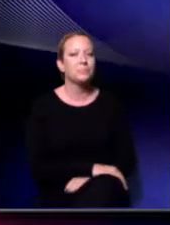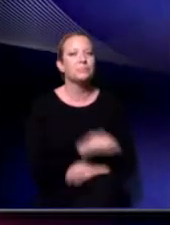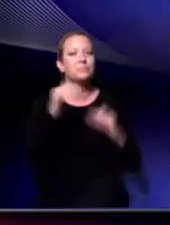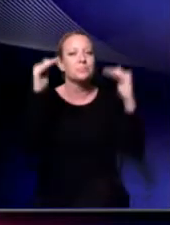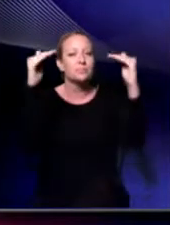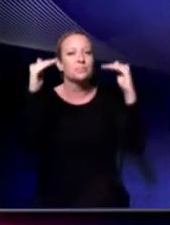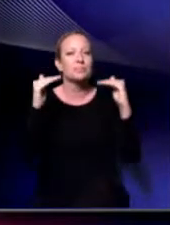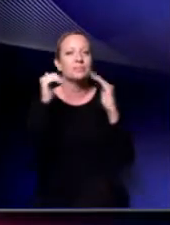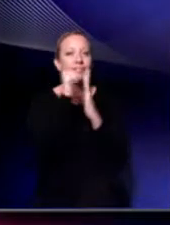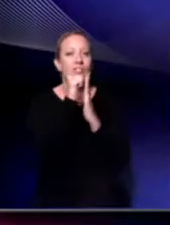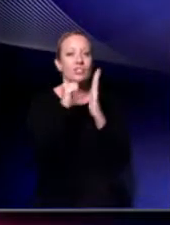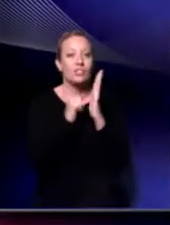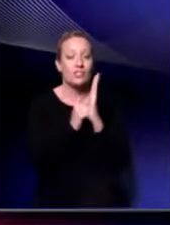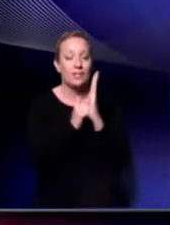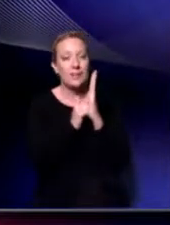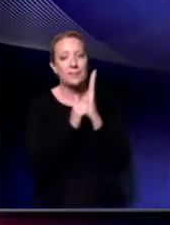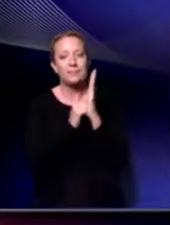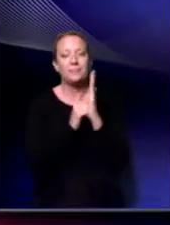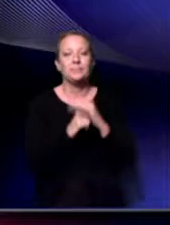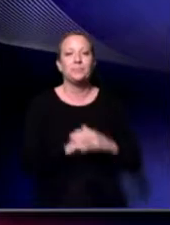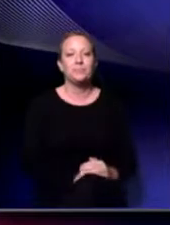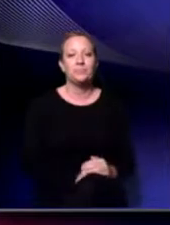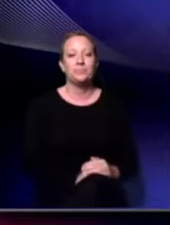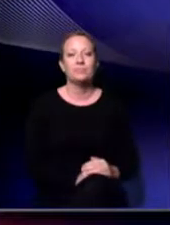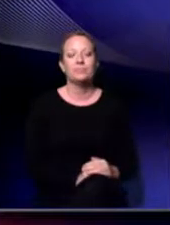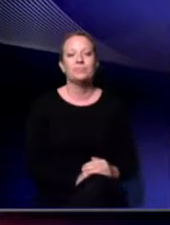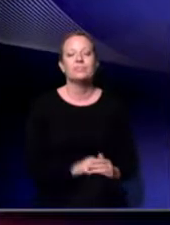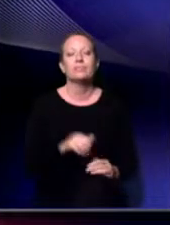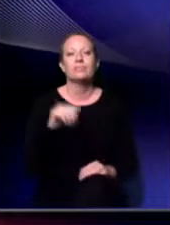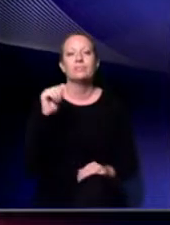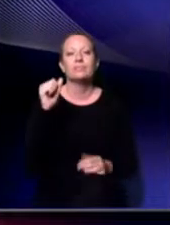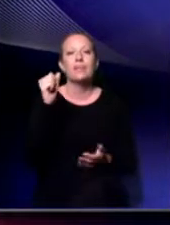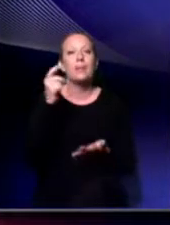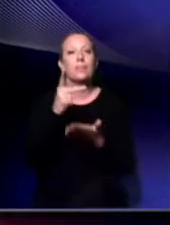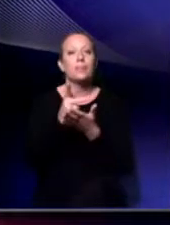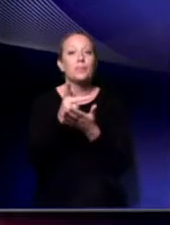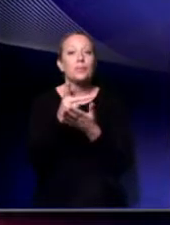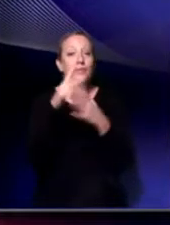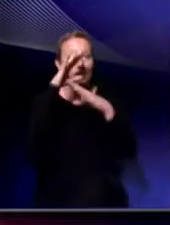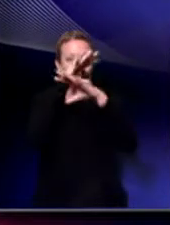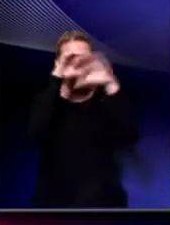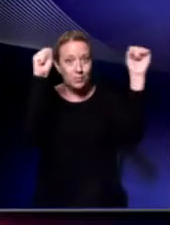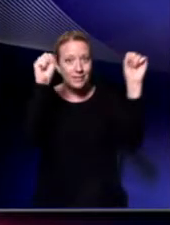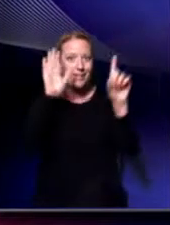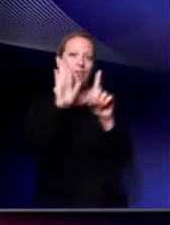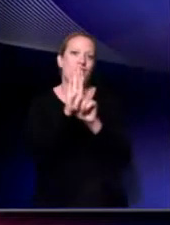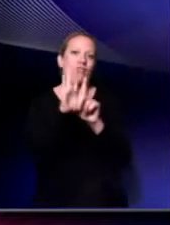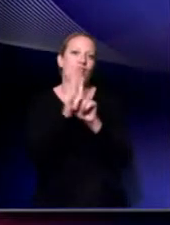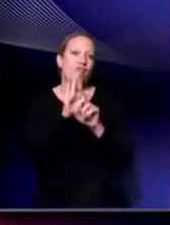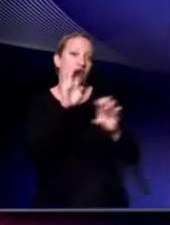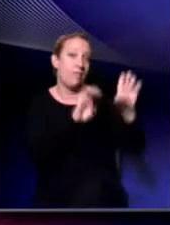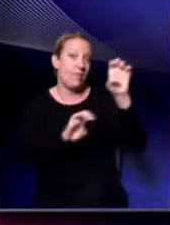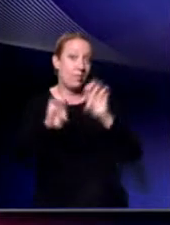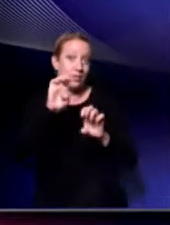Next is action item, approval of superintendent's evaluation.